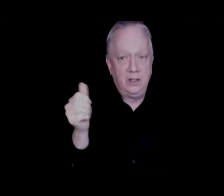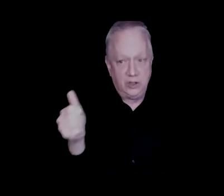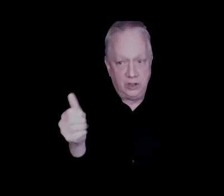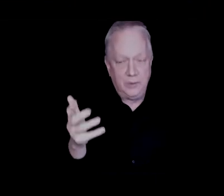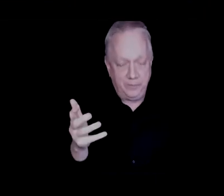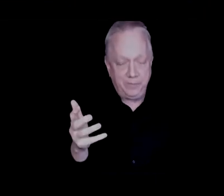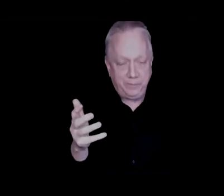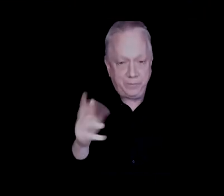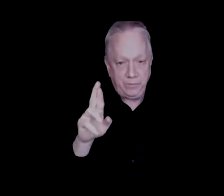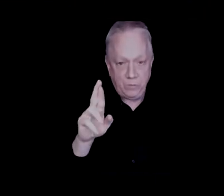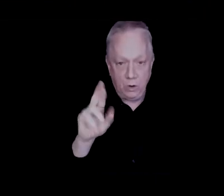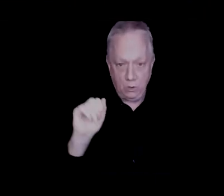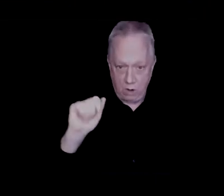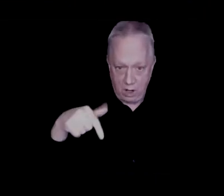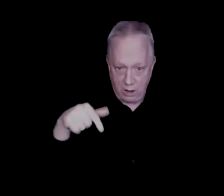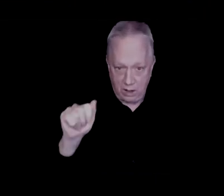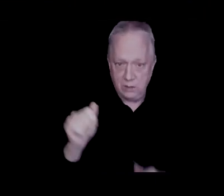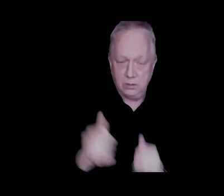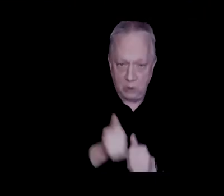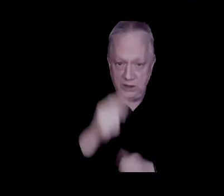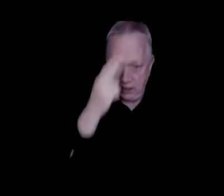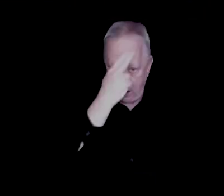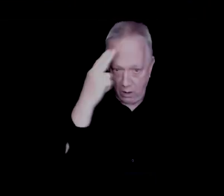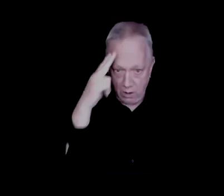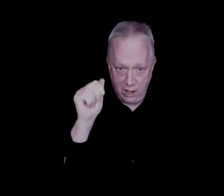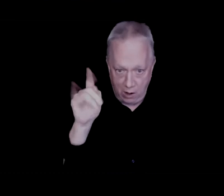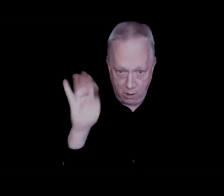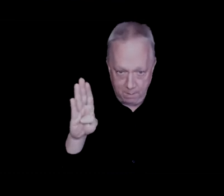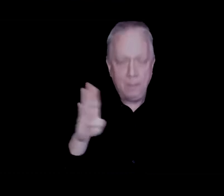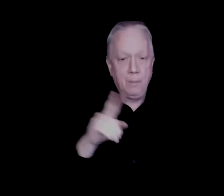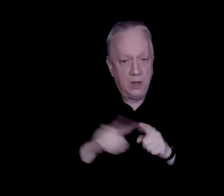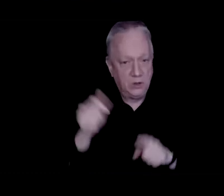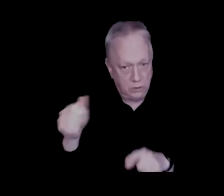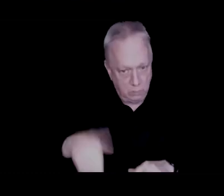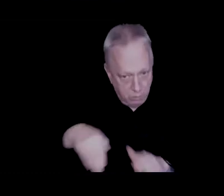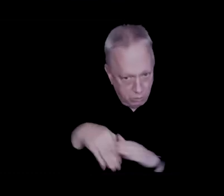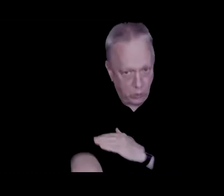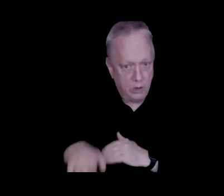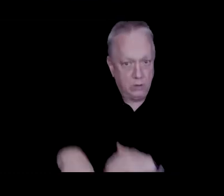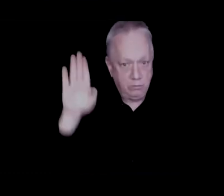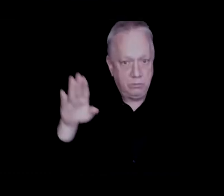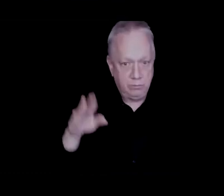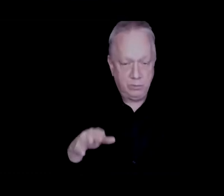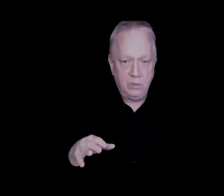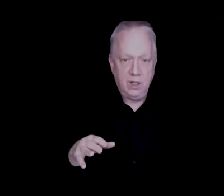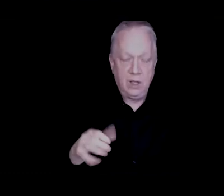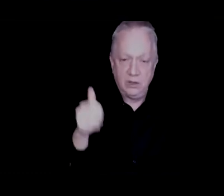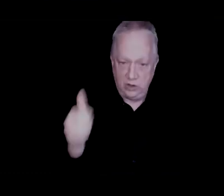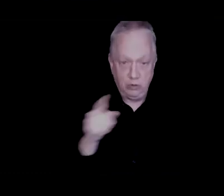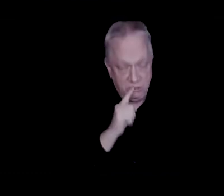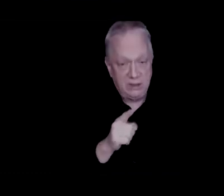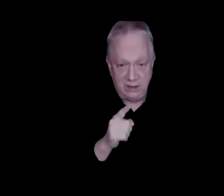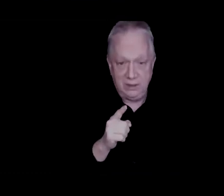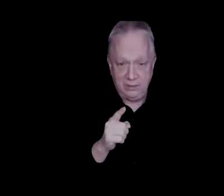but Raqqa is mainly Arabs. But she's born in Raqqa. She studied in Raqqa. So she's really